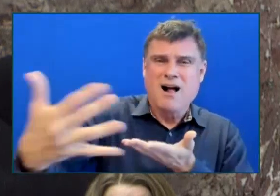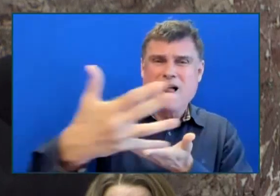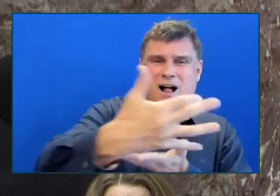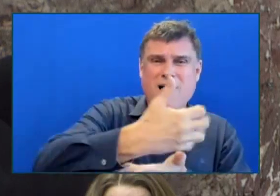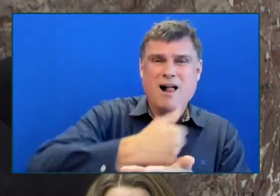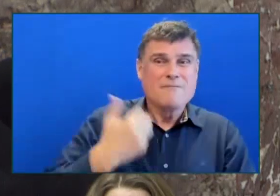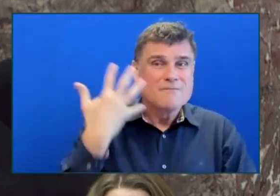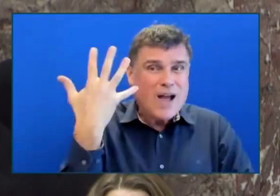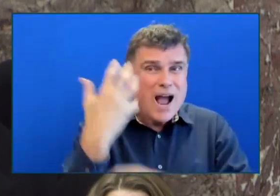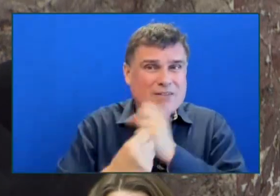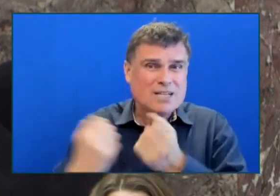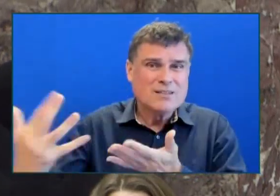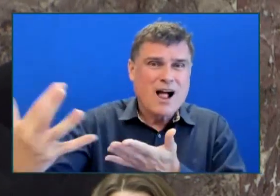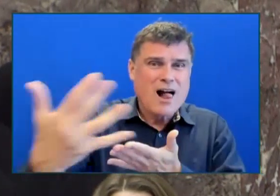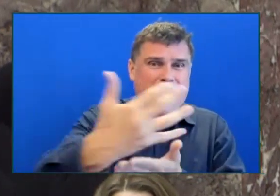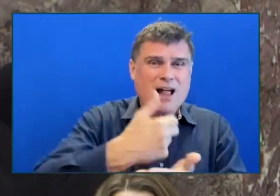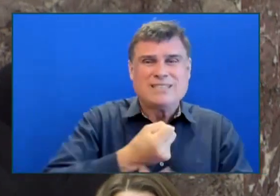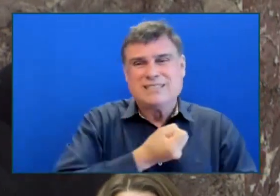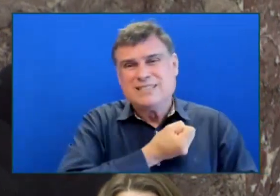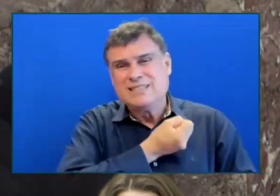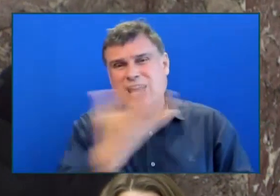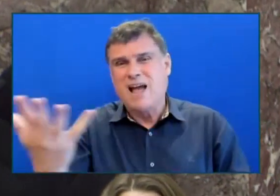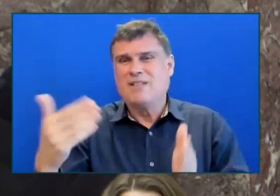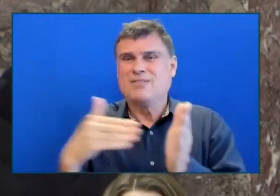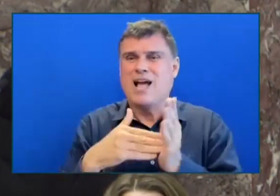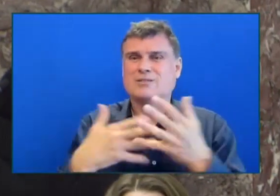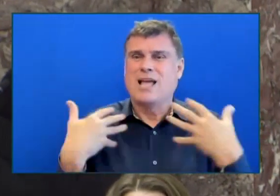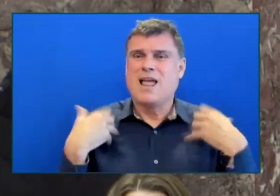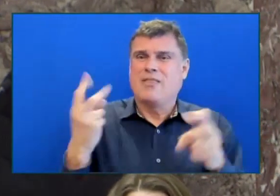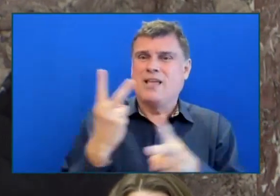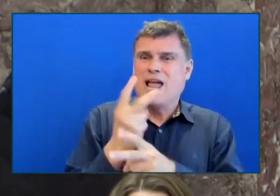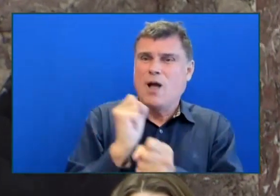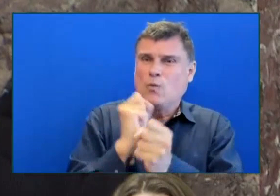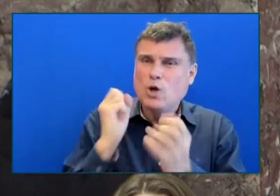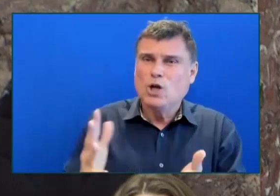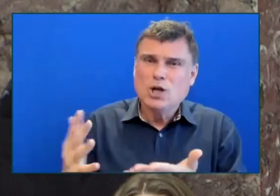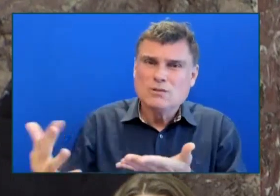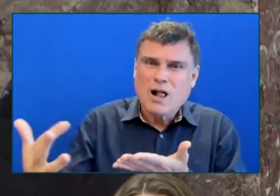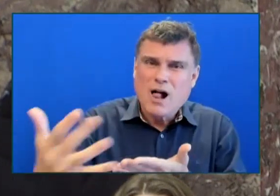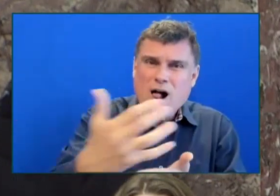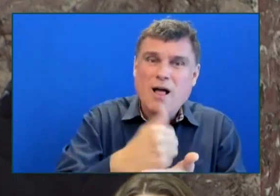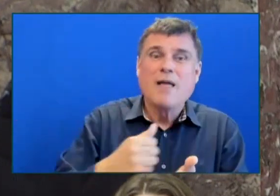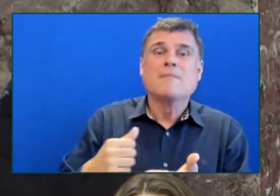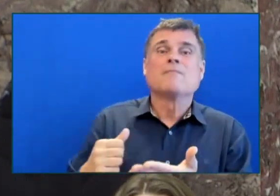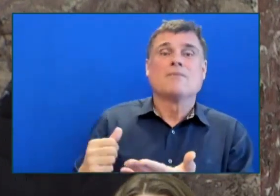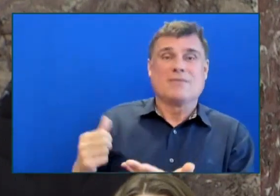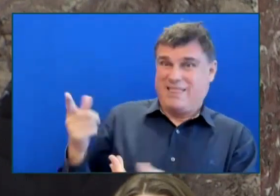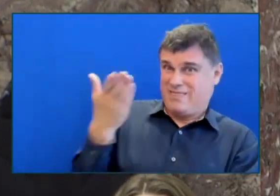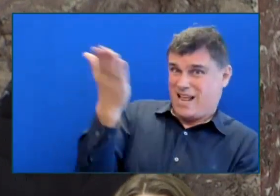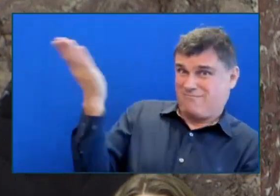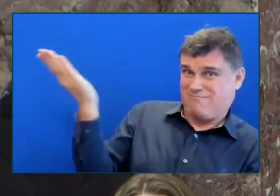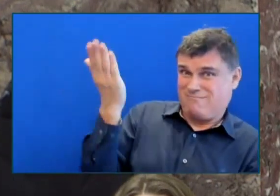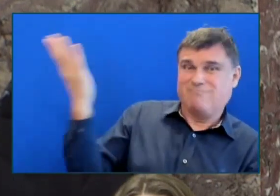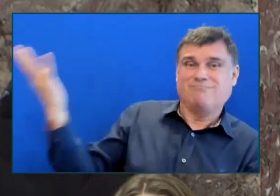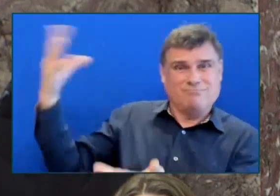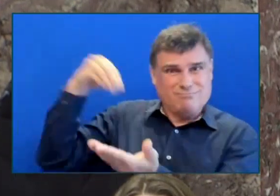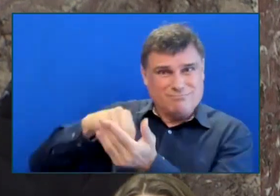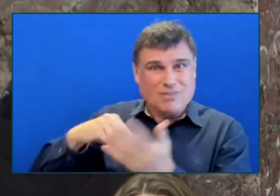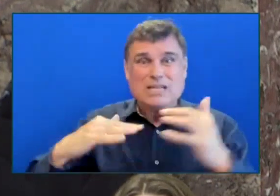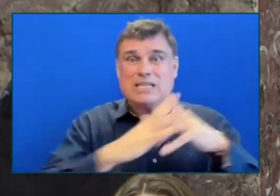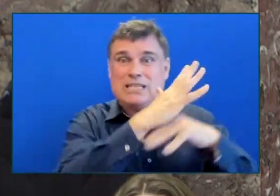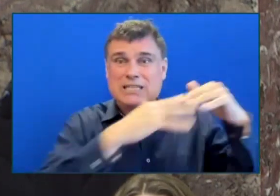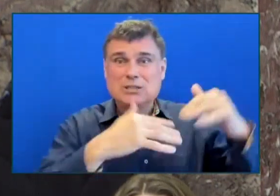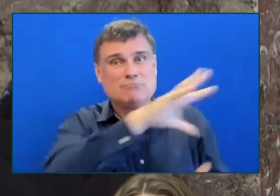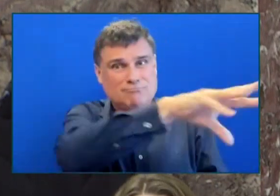full involvement of the opposition, full involvement of Indigenous people. We're proud of the legislation, Honourable Speaker, and we're going to continue to work on